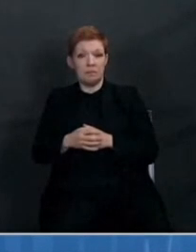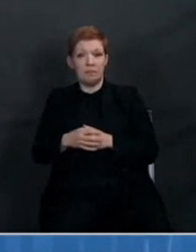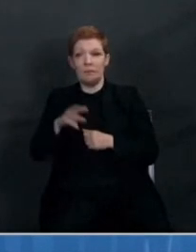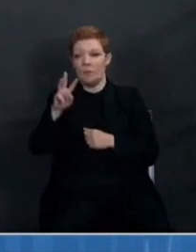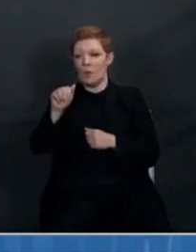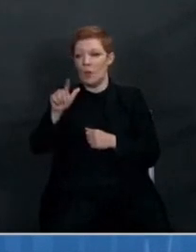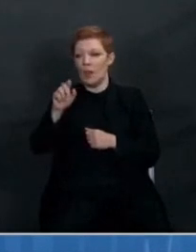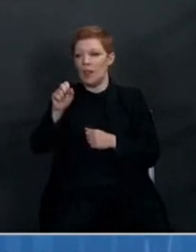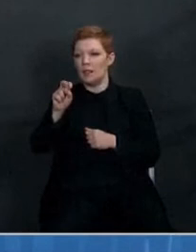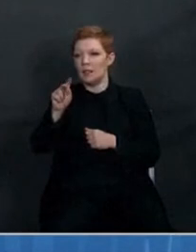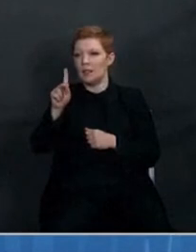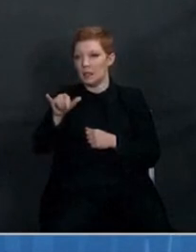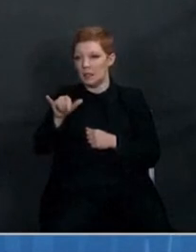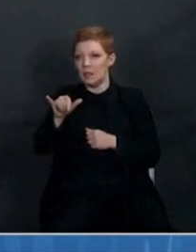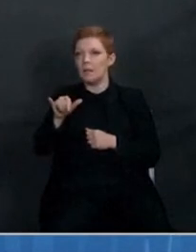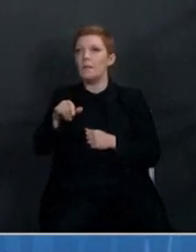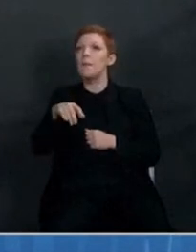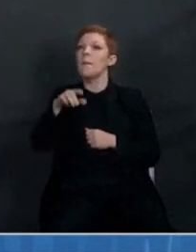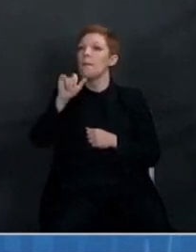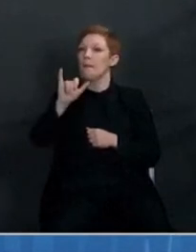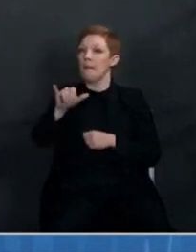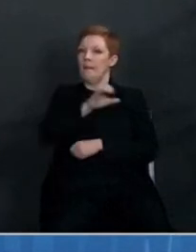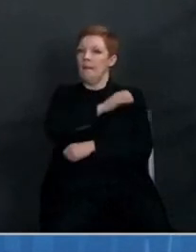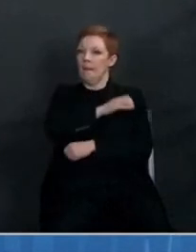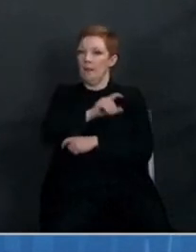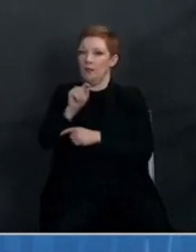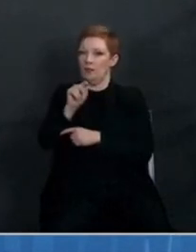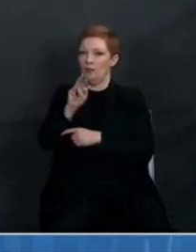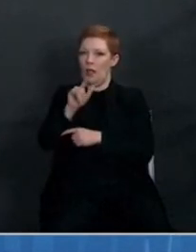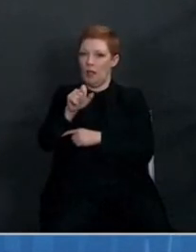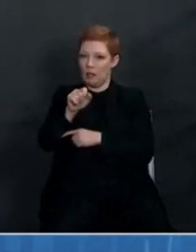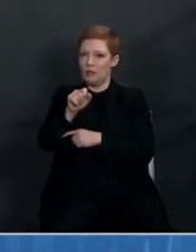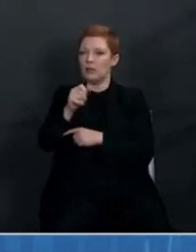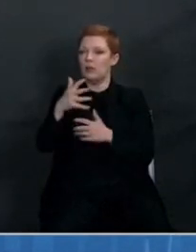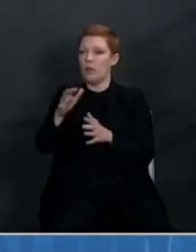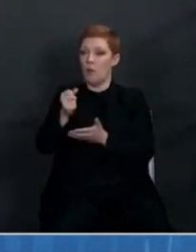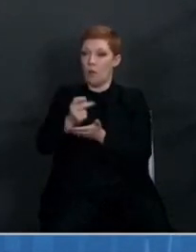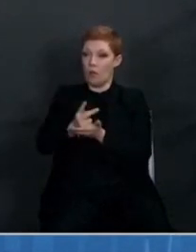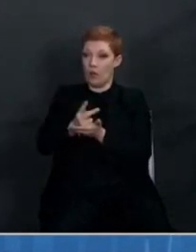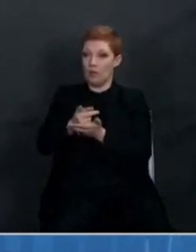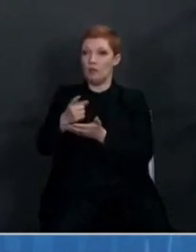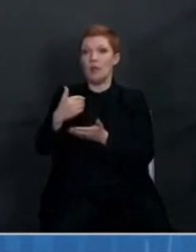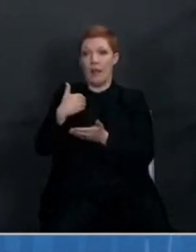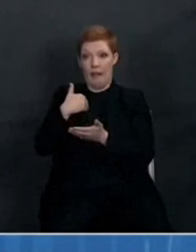know, the clinical trials with the two vaccines that have been authorized now have a